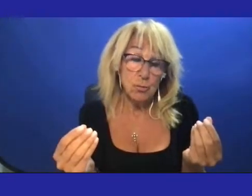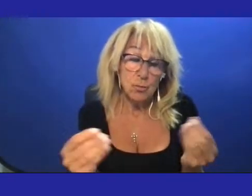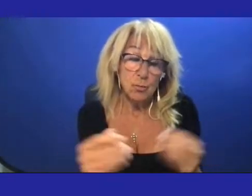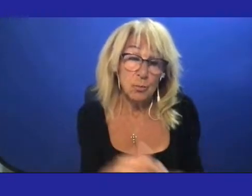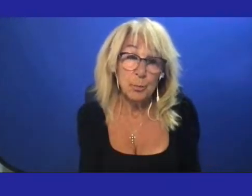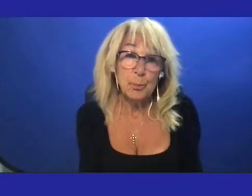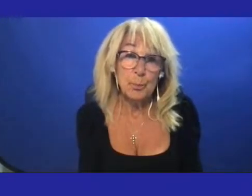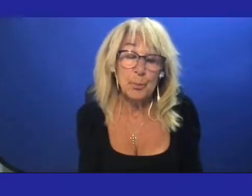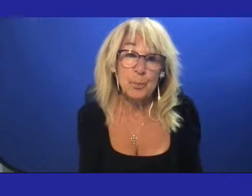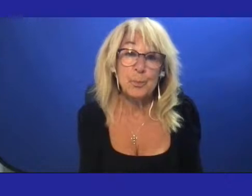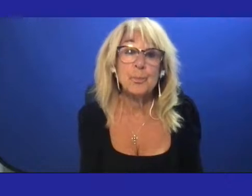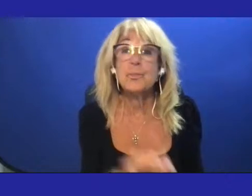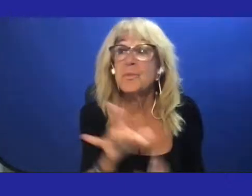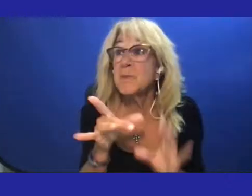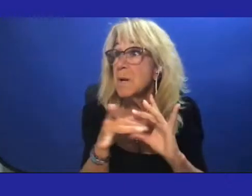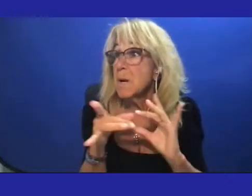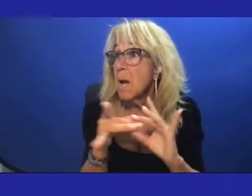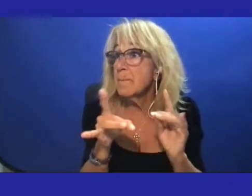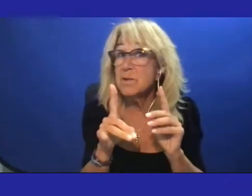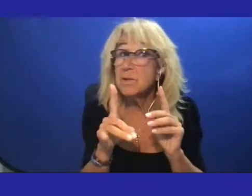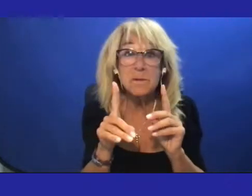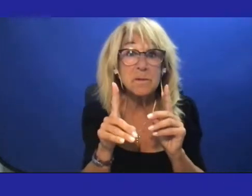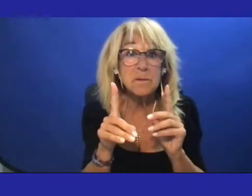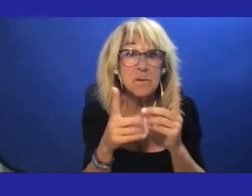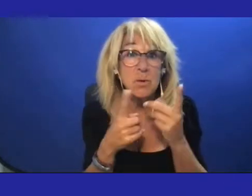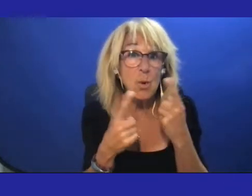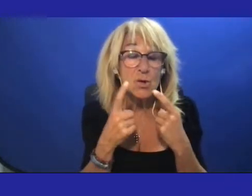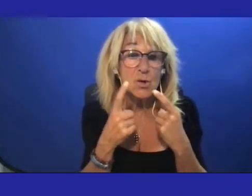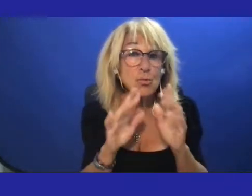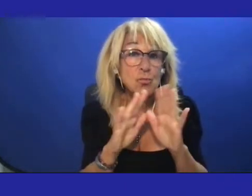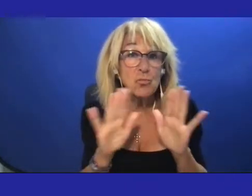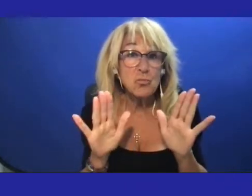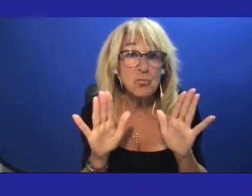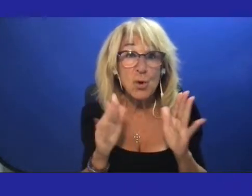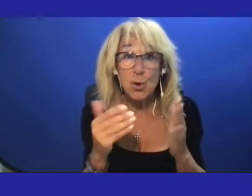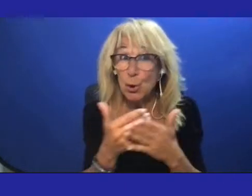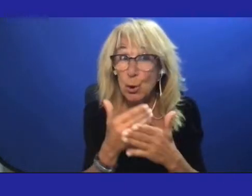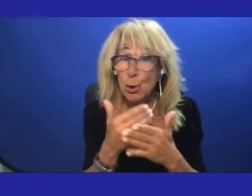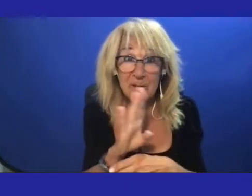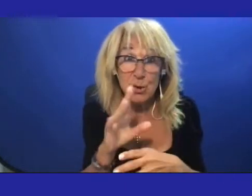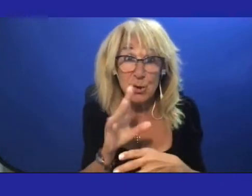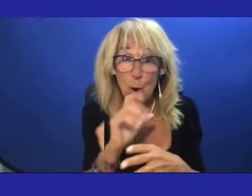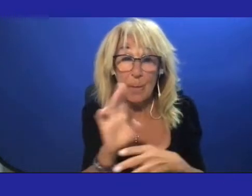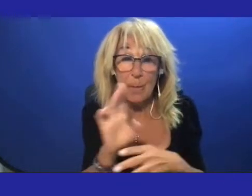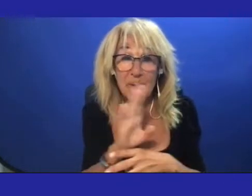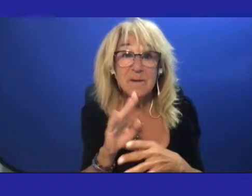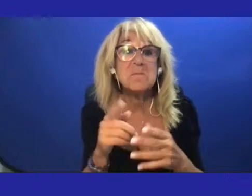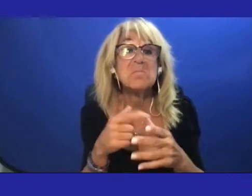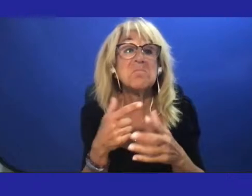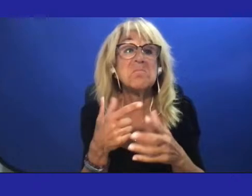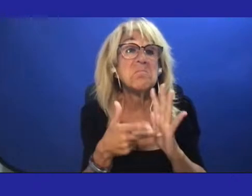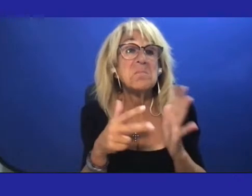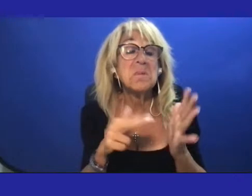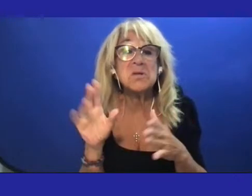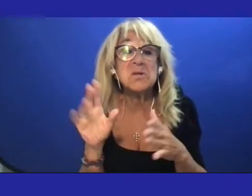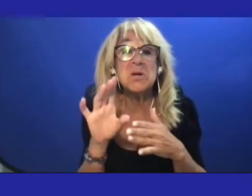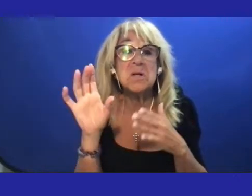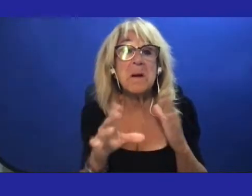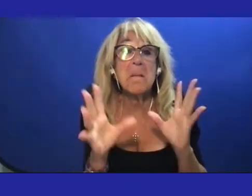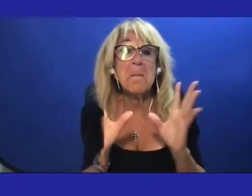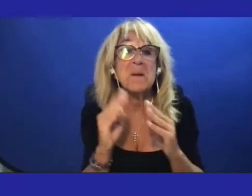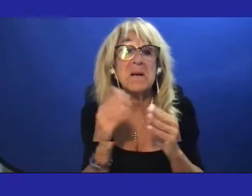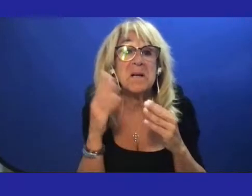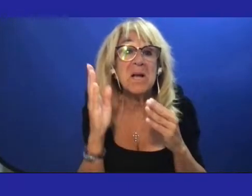Okay, any other comments, questions? No, great Super. work. No new business, no old business, therefore we are concluded. Meeting is adjourned. Thank you all.